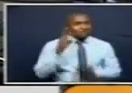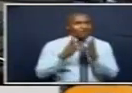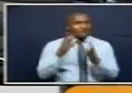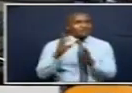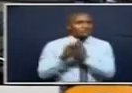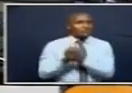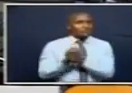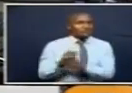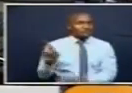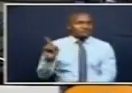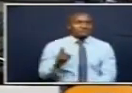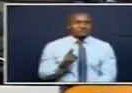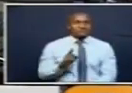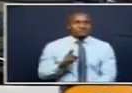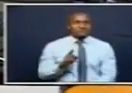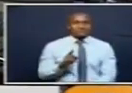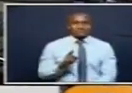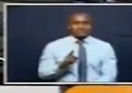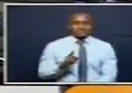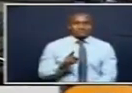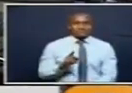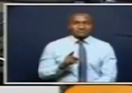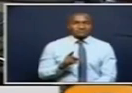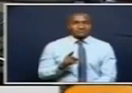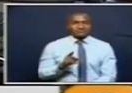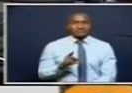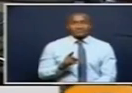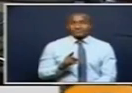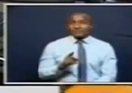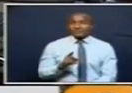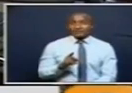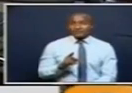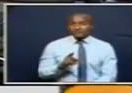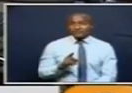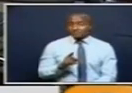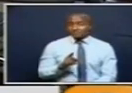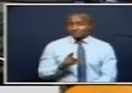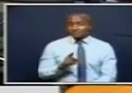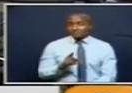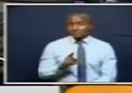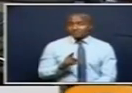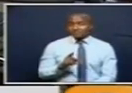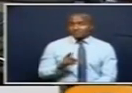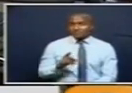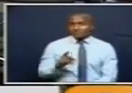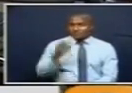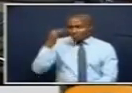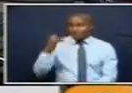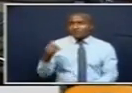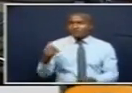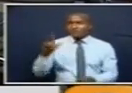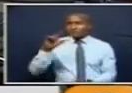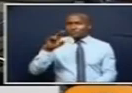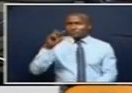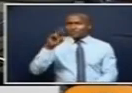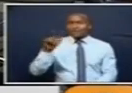worried for Jubilee. If you're saying the crowds are... But I like Jubilee. They are good people. If you're saying the crowds are... Why is it that crowds in Lugari are not an indicator?